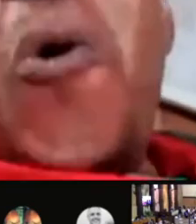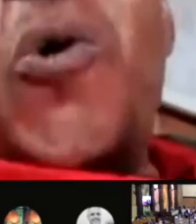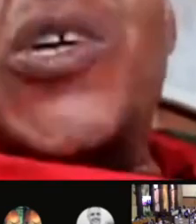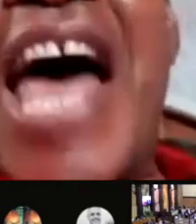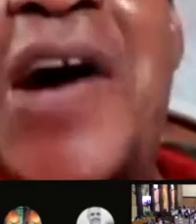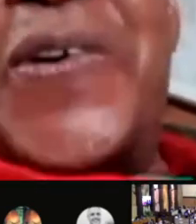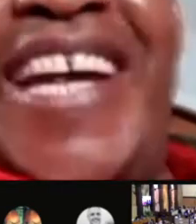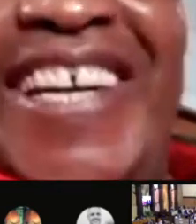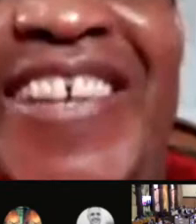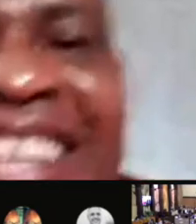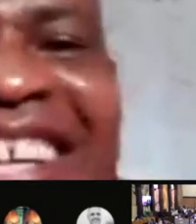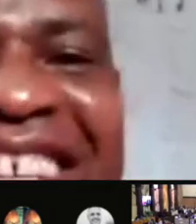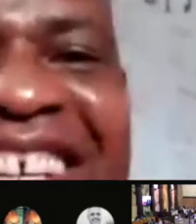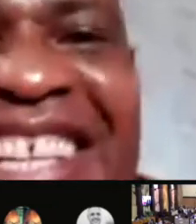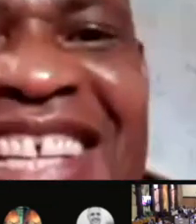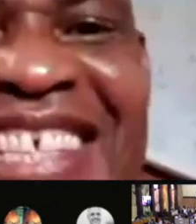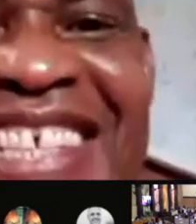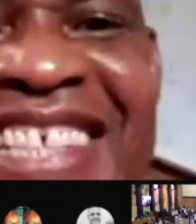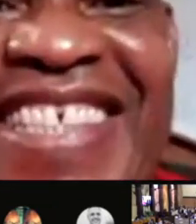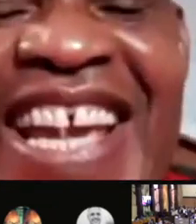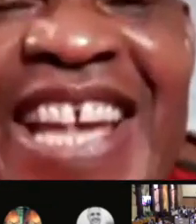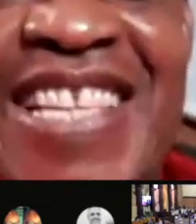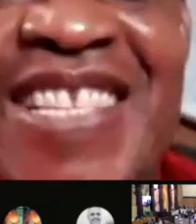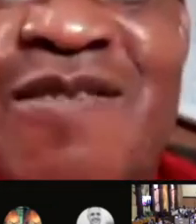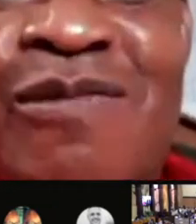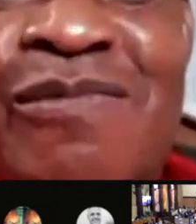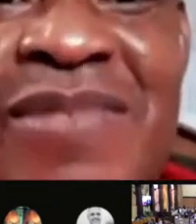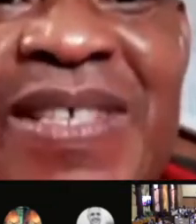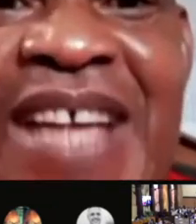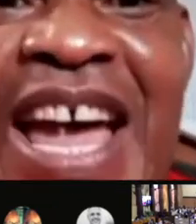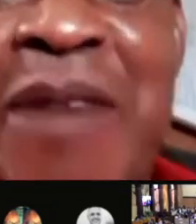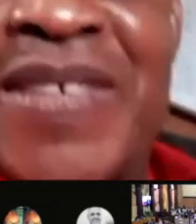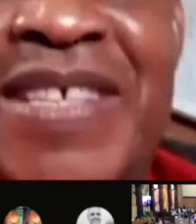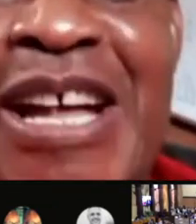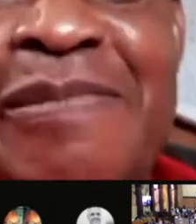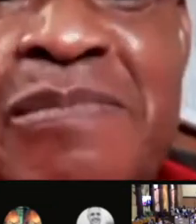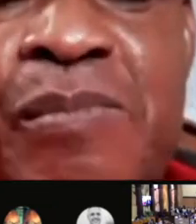No, it's good to be home.